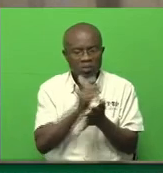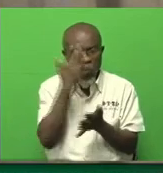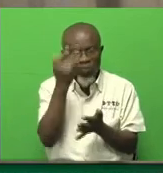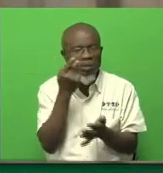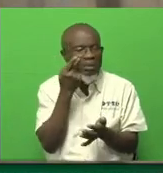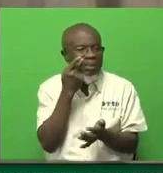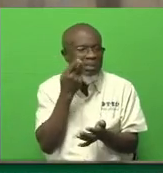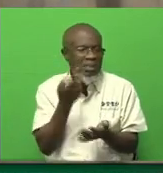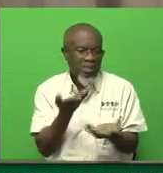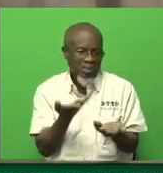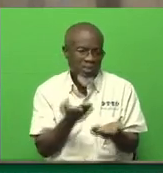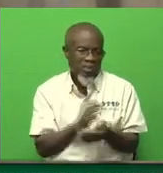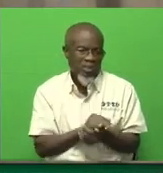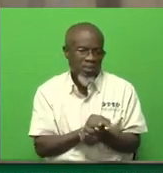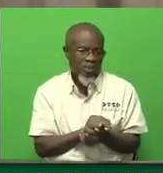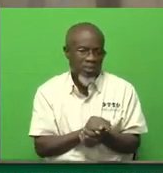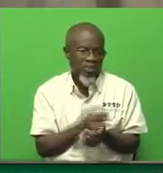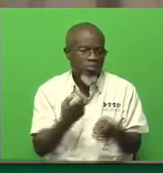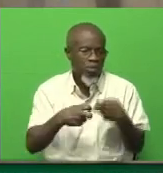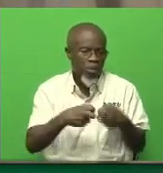seeing what we are seeing